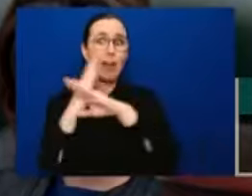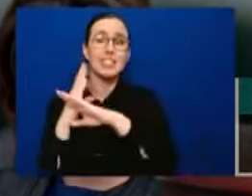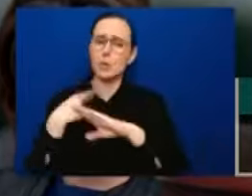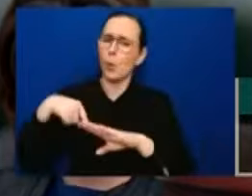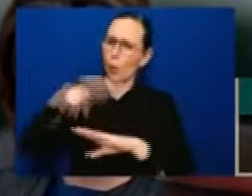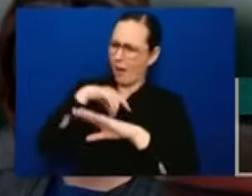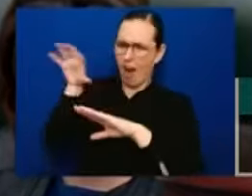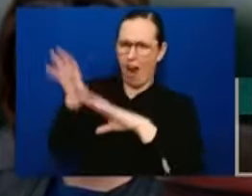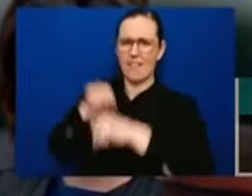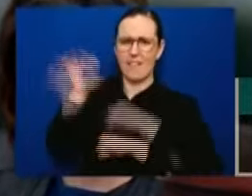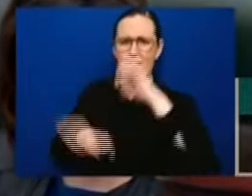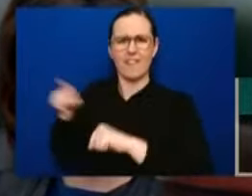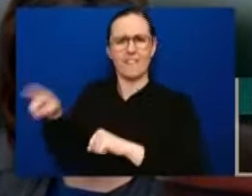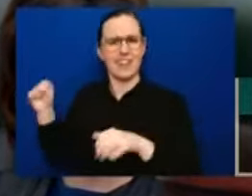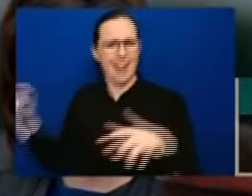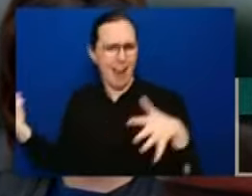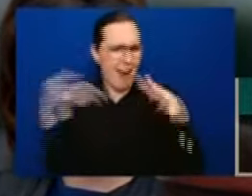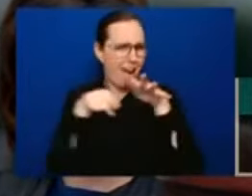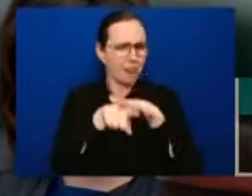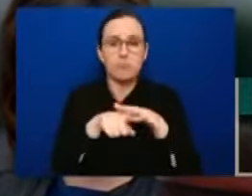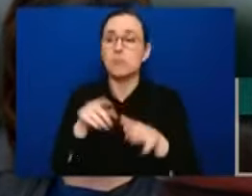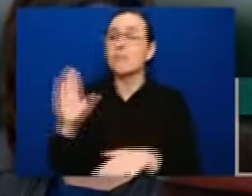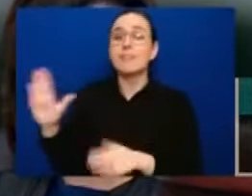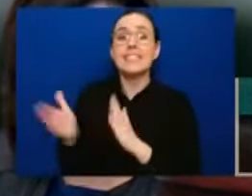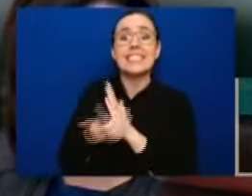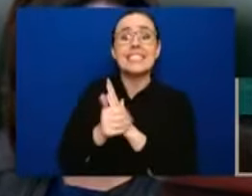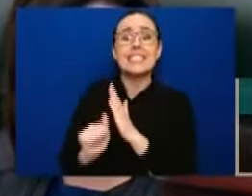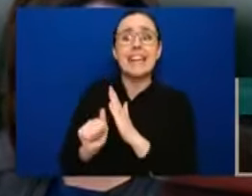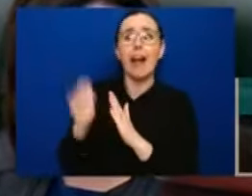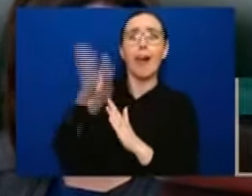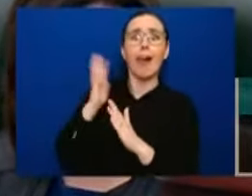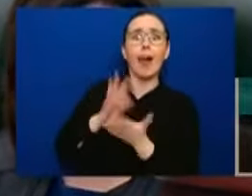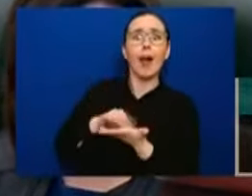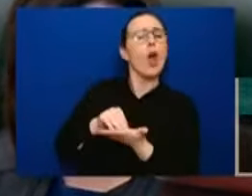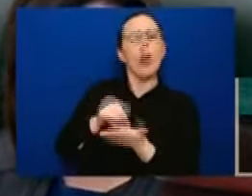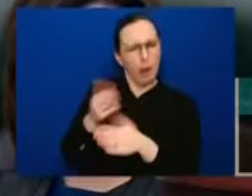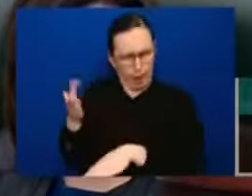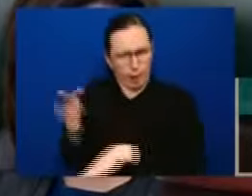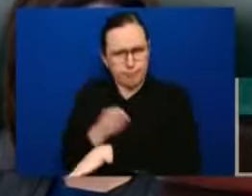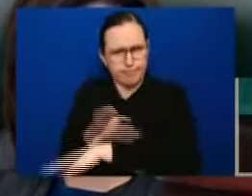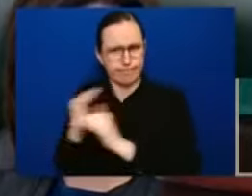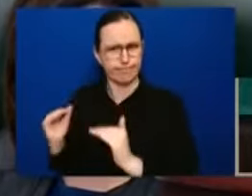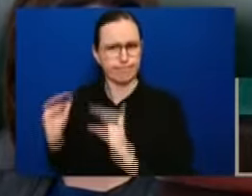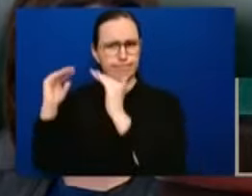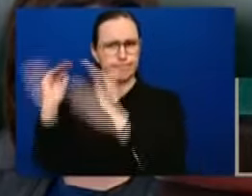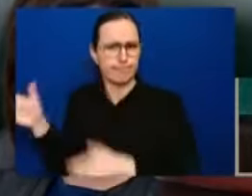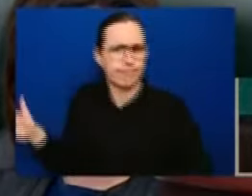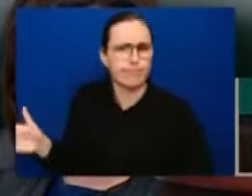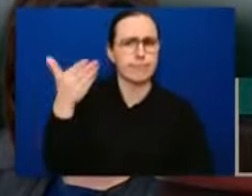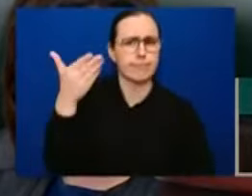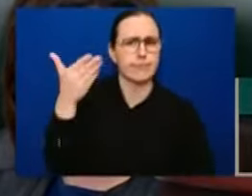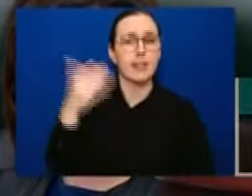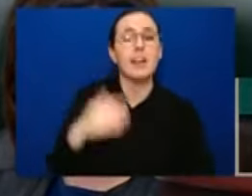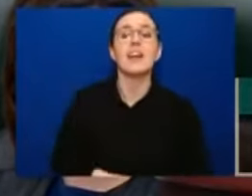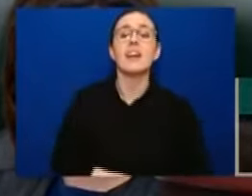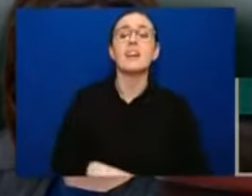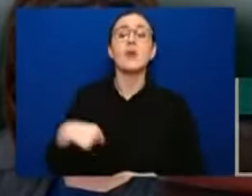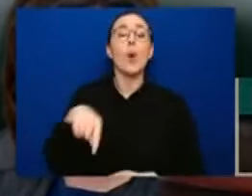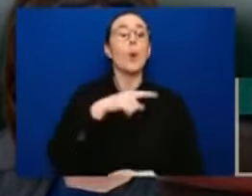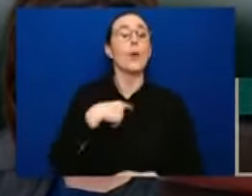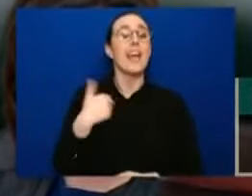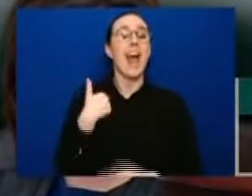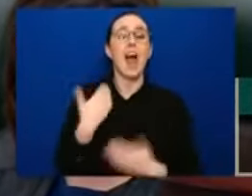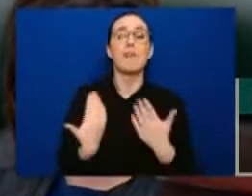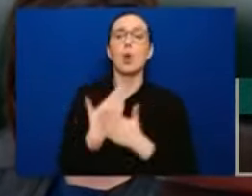situation, we're designing a new program of bursaries for low-income workers. For those re-entering the job market but unable to meet all the